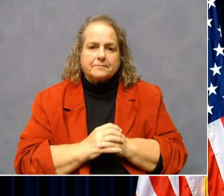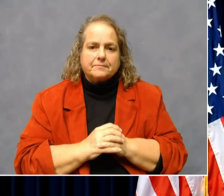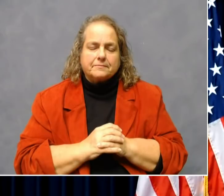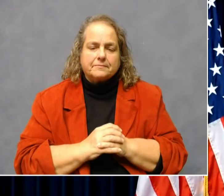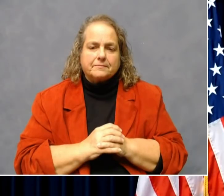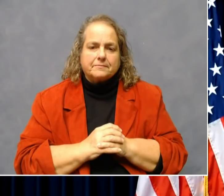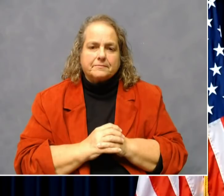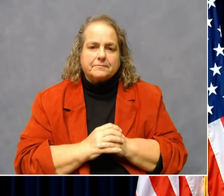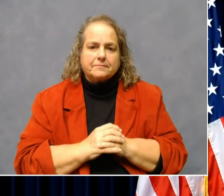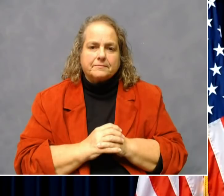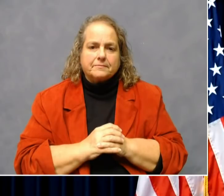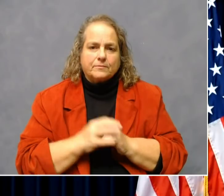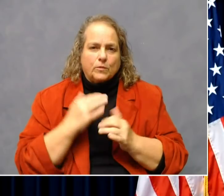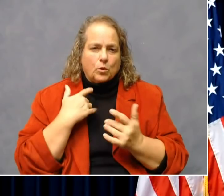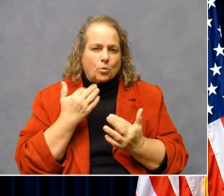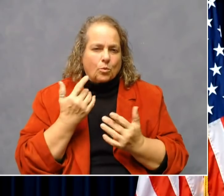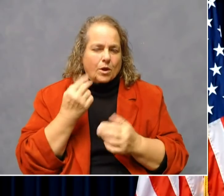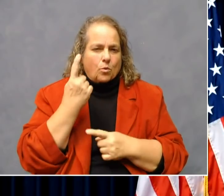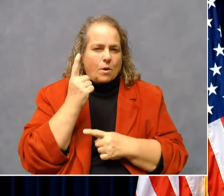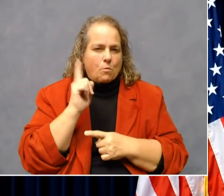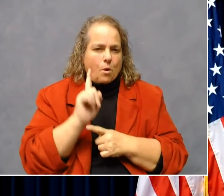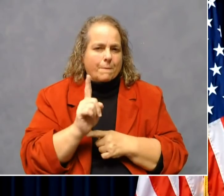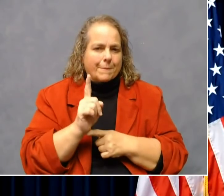We'll wait just one more minute for Joe.